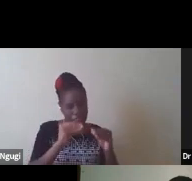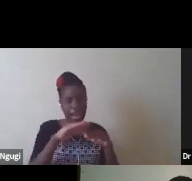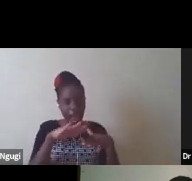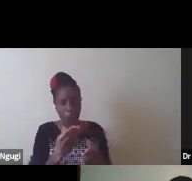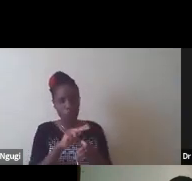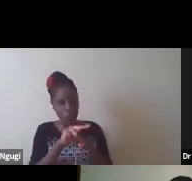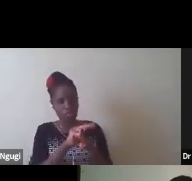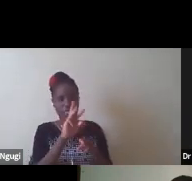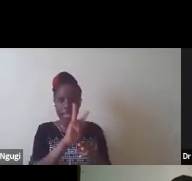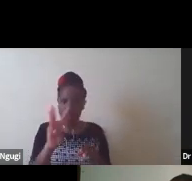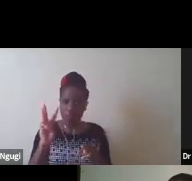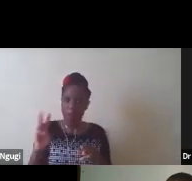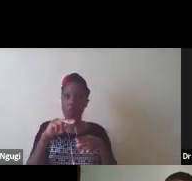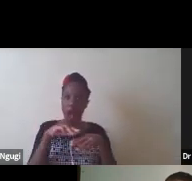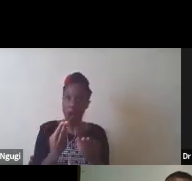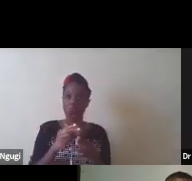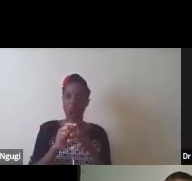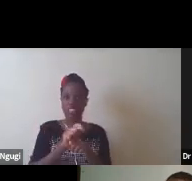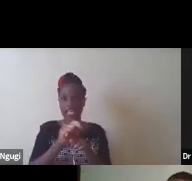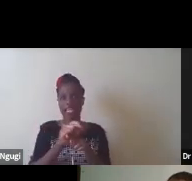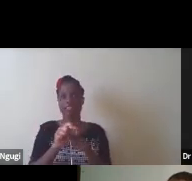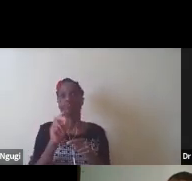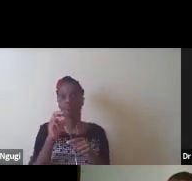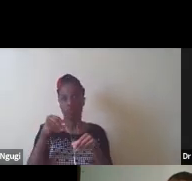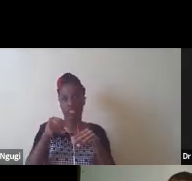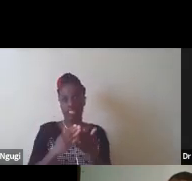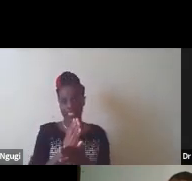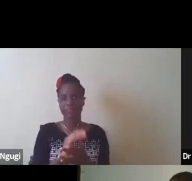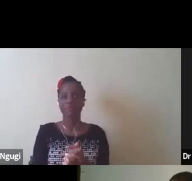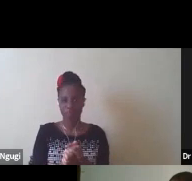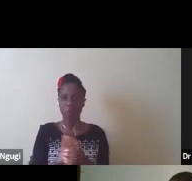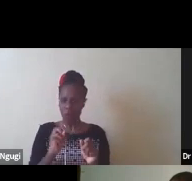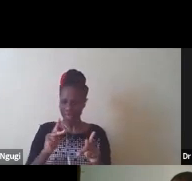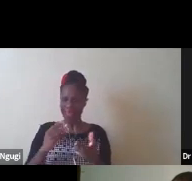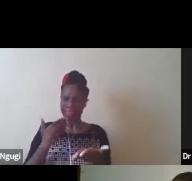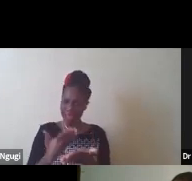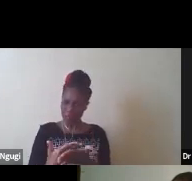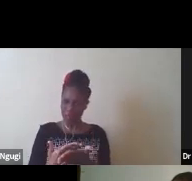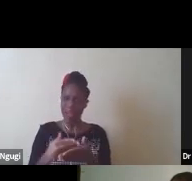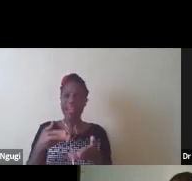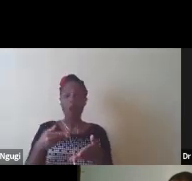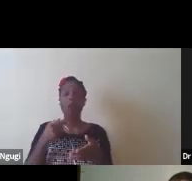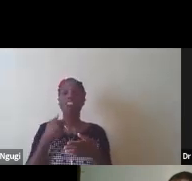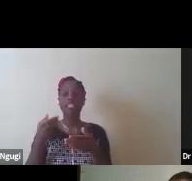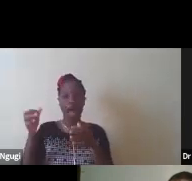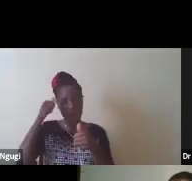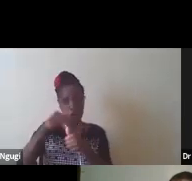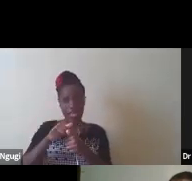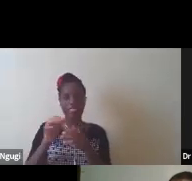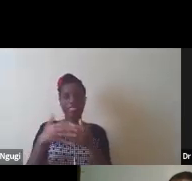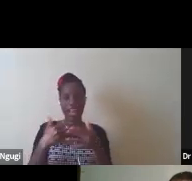students. Fantastic. I'd like also just take this opportunity to acknowledge our sign language interpreter, Joyce